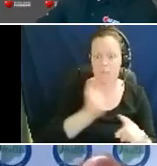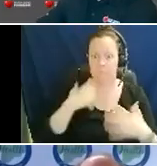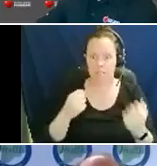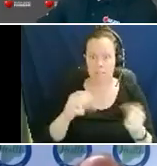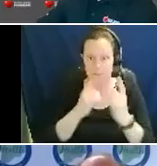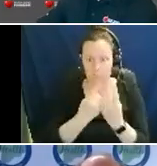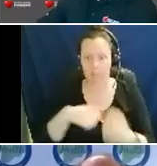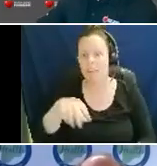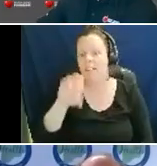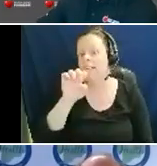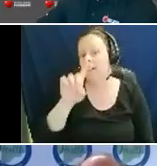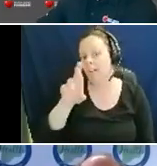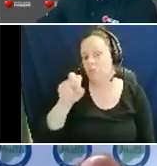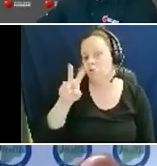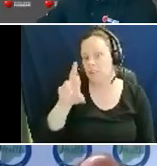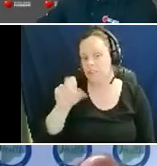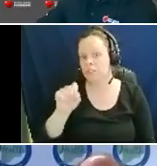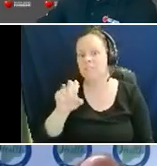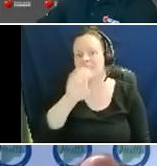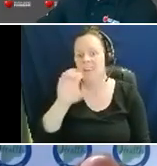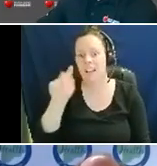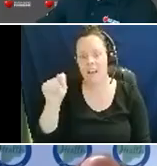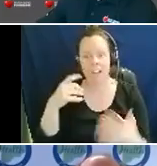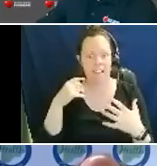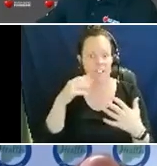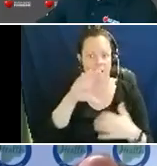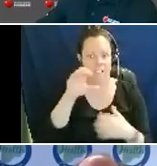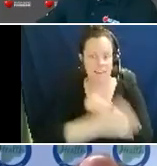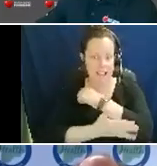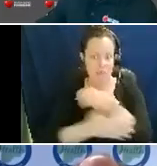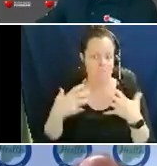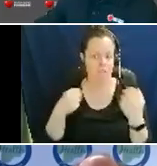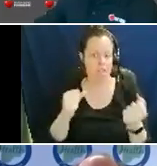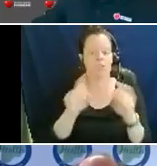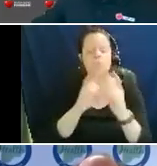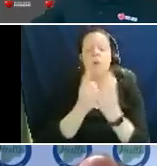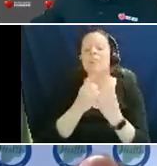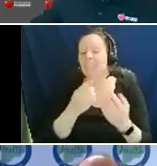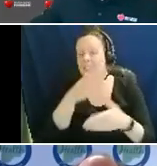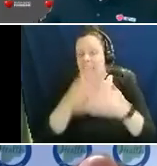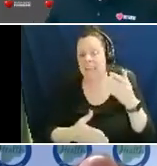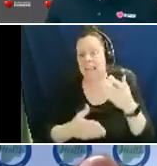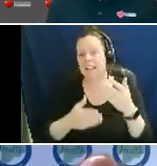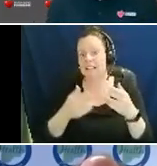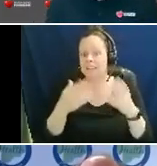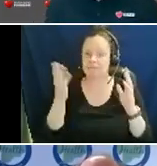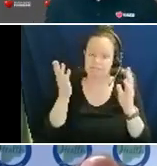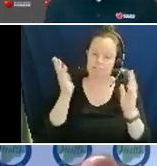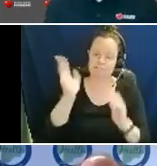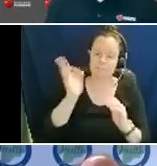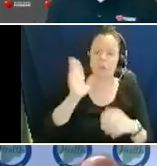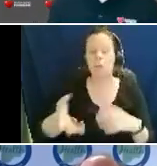Scott County Health Department, and as always, we will take your questions at the end of the briefing. Brooke Barnes of the Scott County Health Department will be